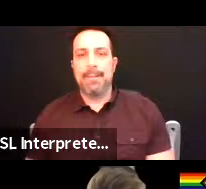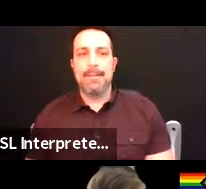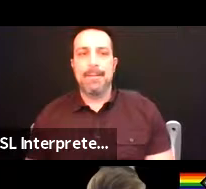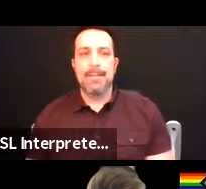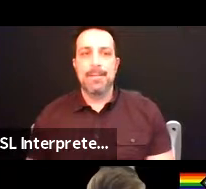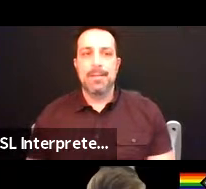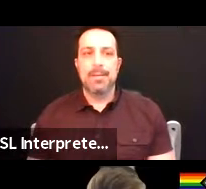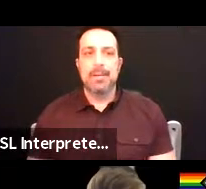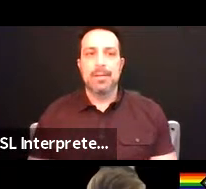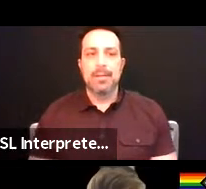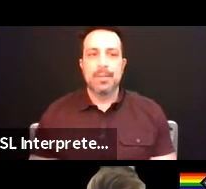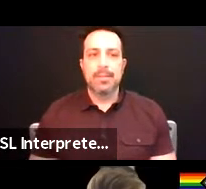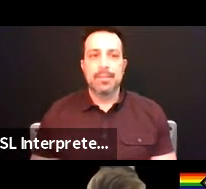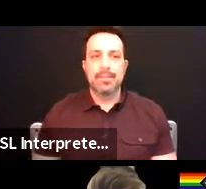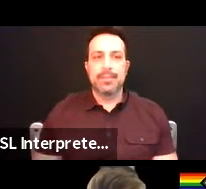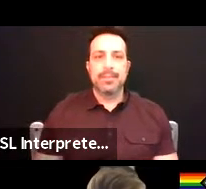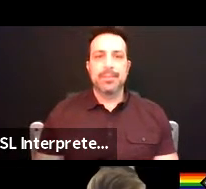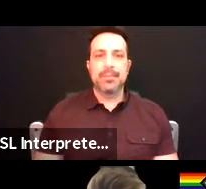Thank you.